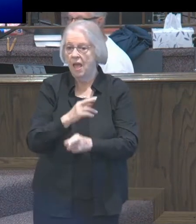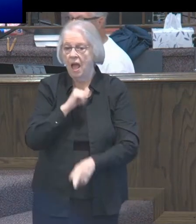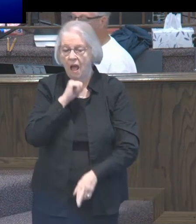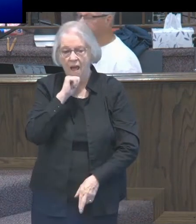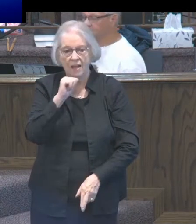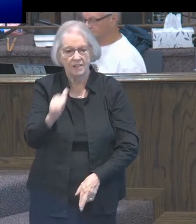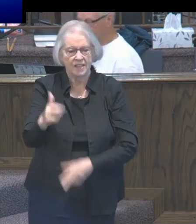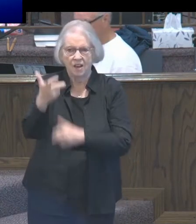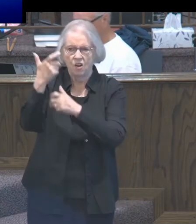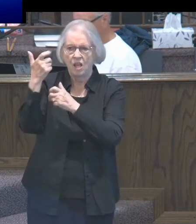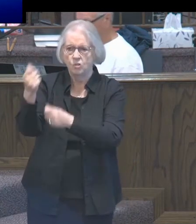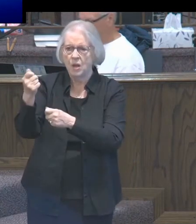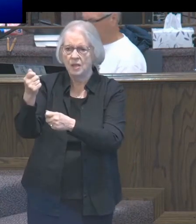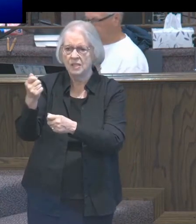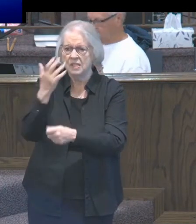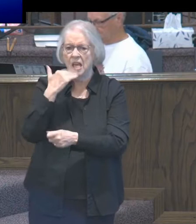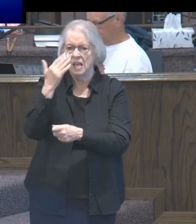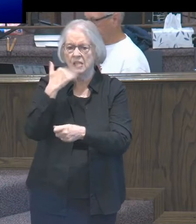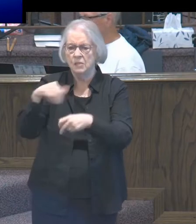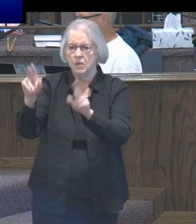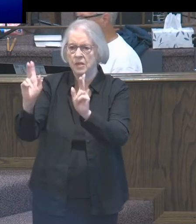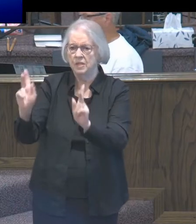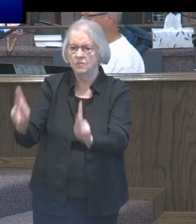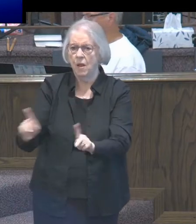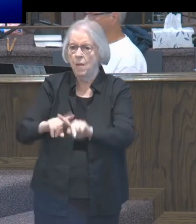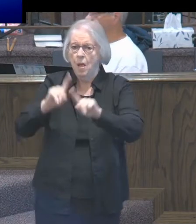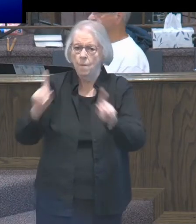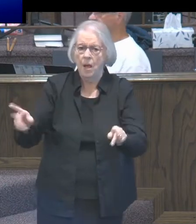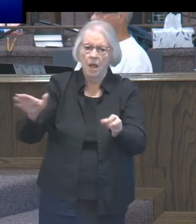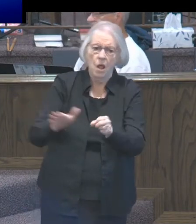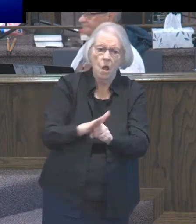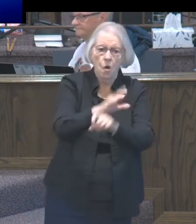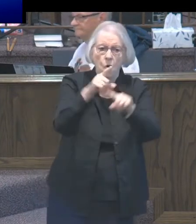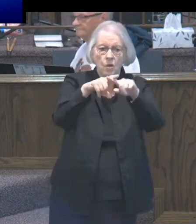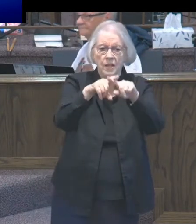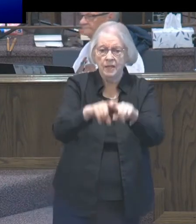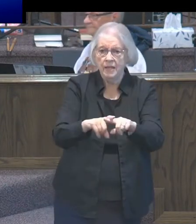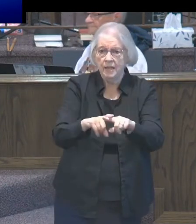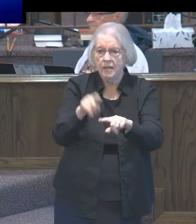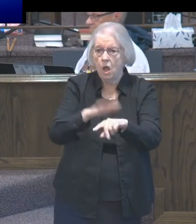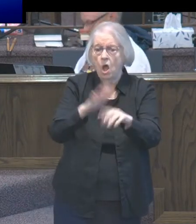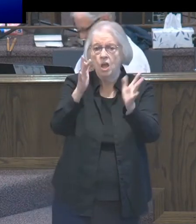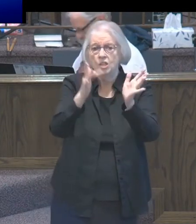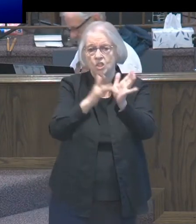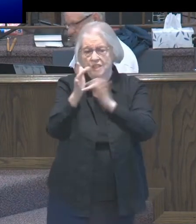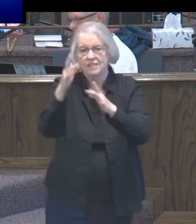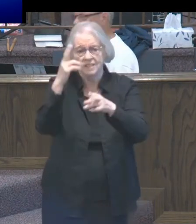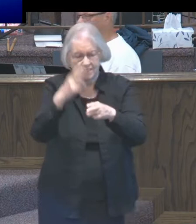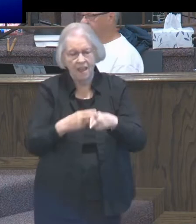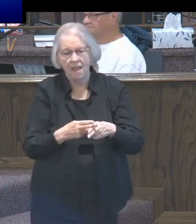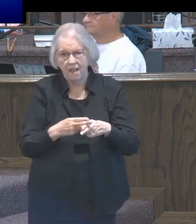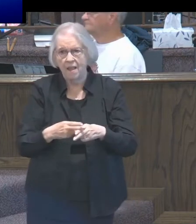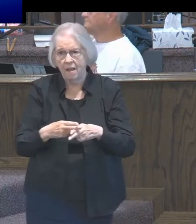righteousness. I dare not trust the sweetest frame, but wholly lean on